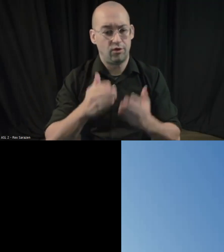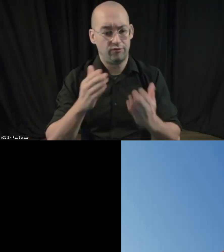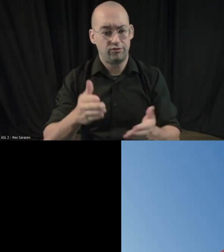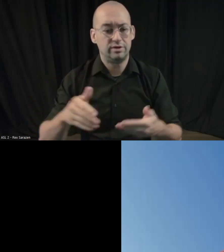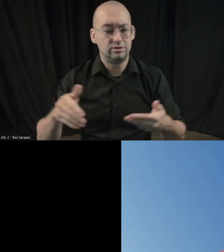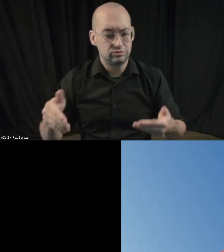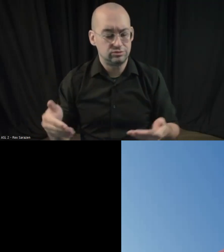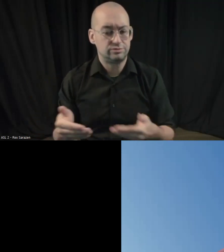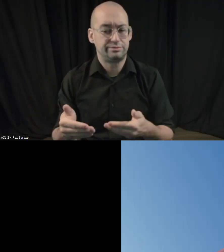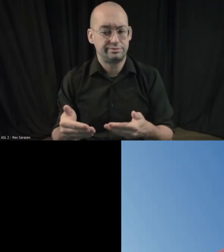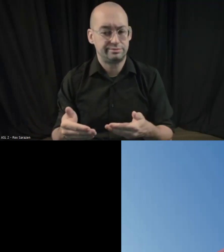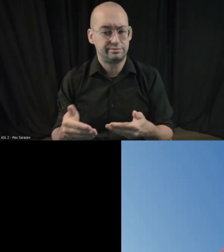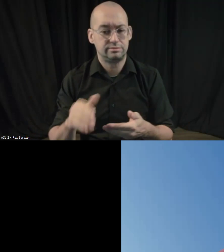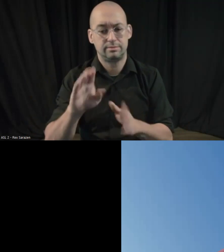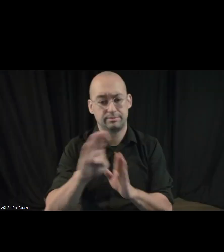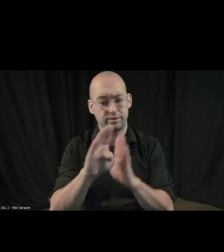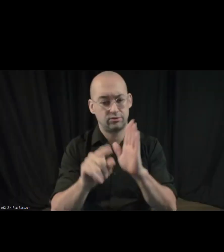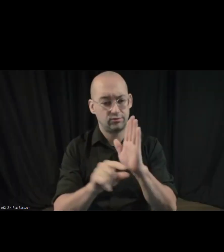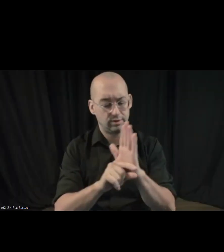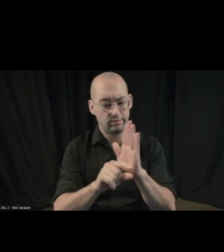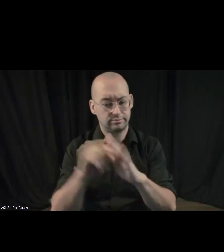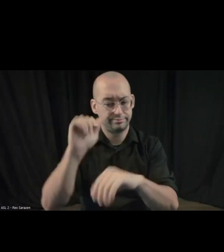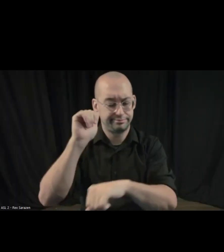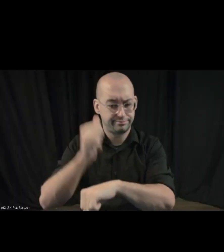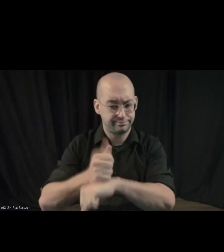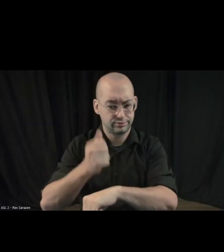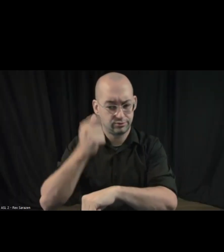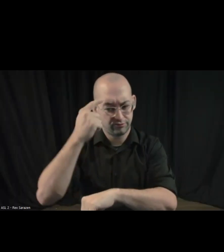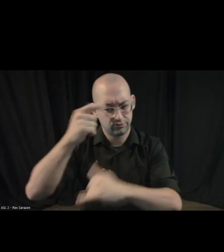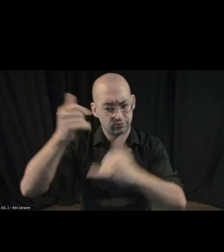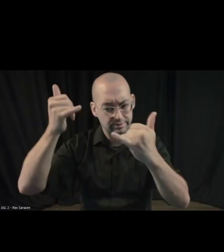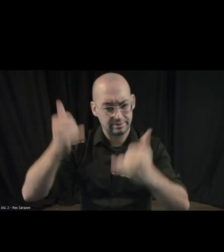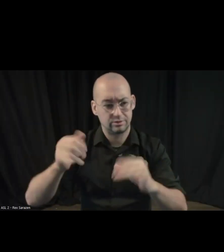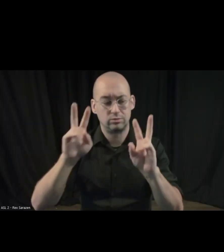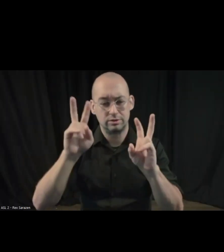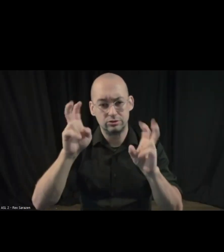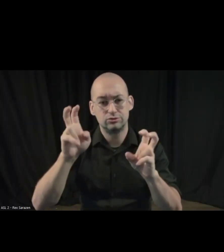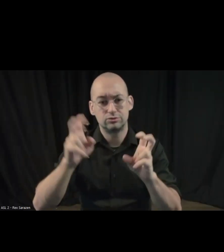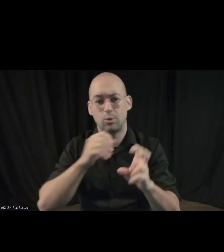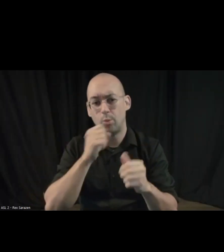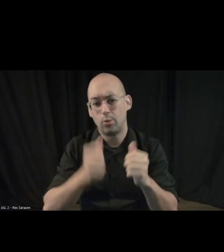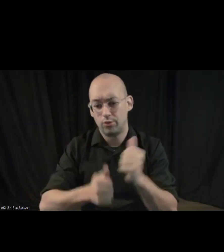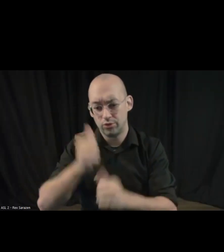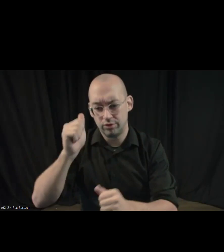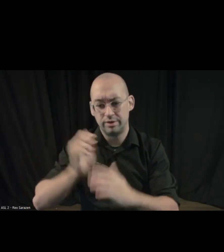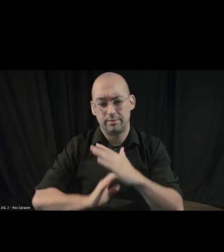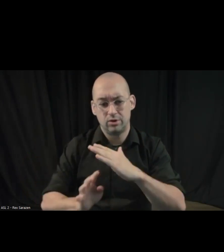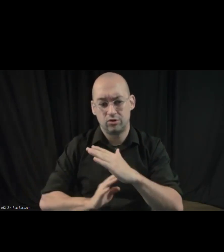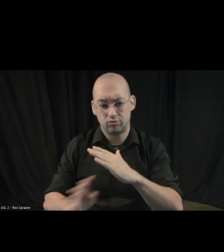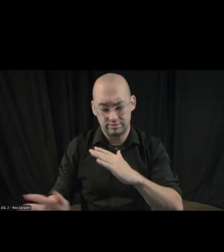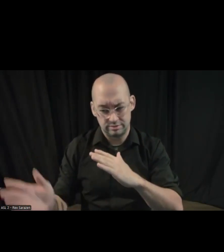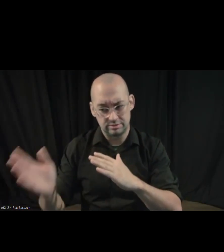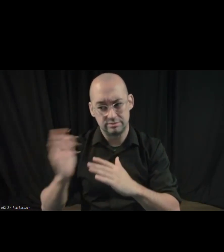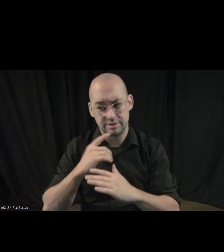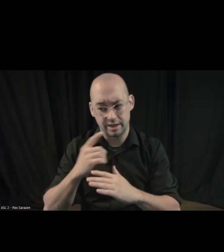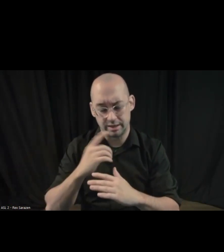introductory context setting for some current issues that older immigrants are facing. I do not have a slide deck, so you'll have to